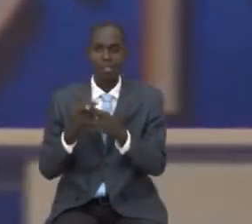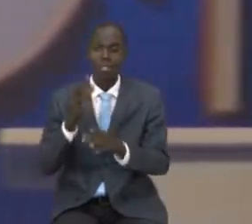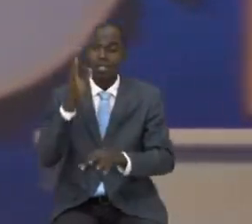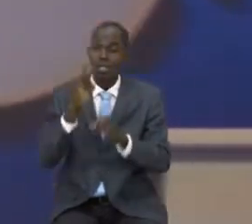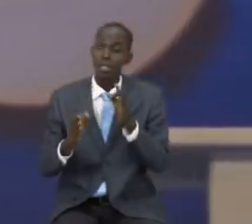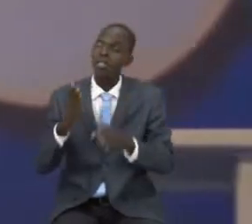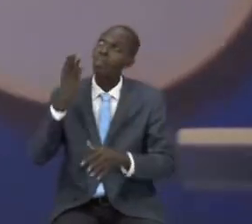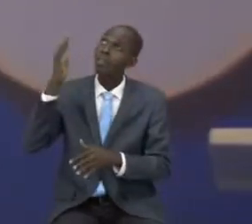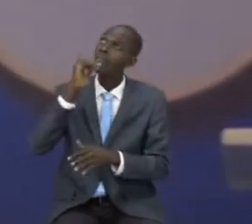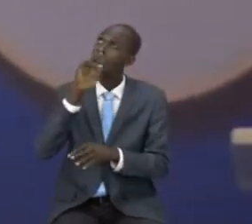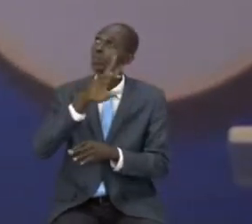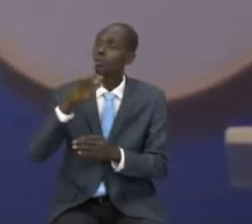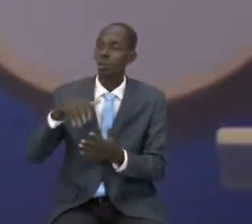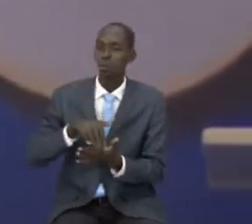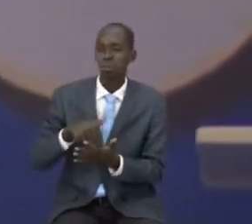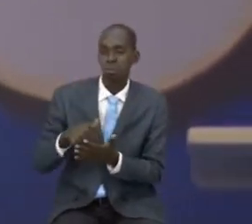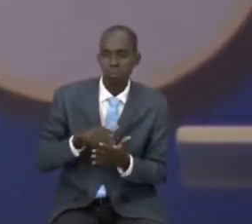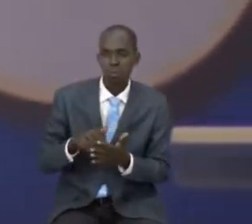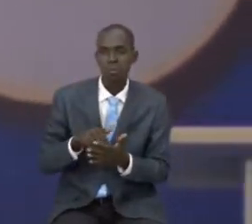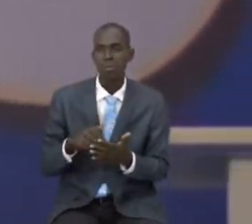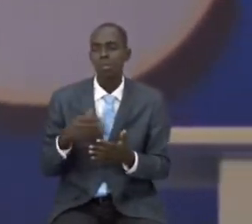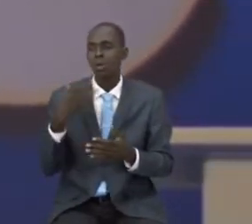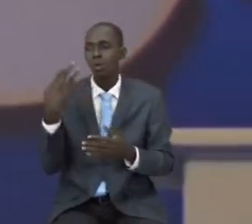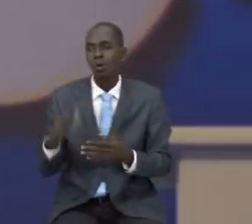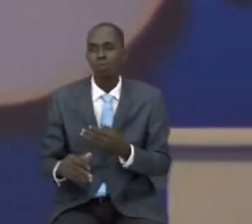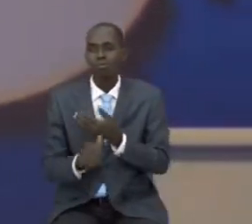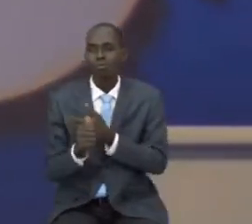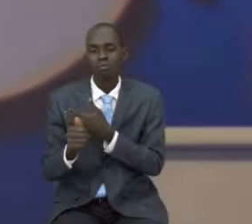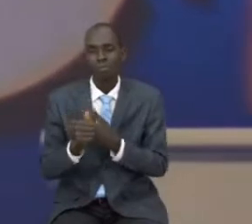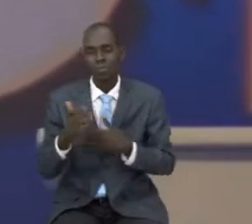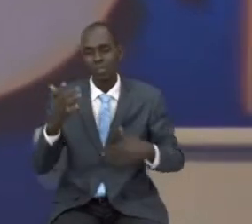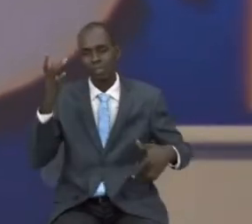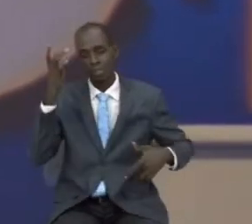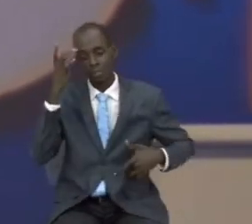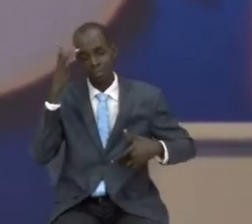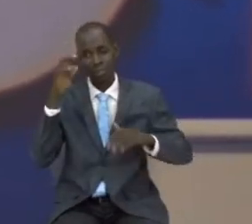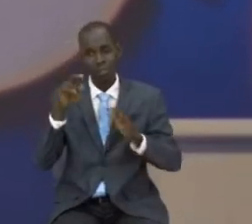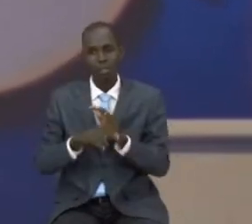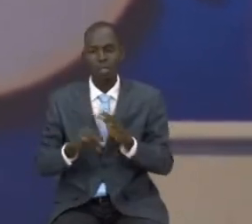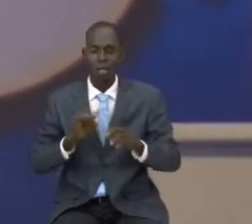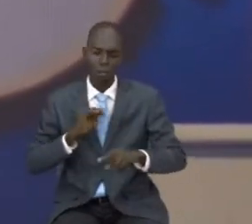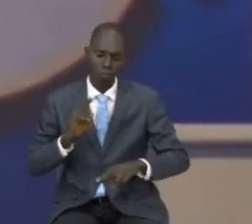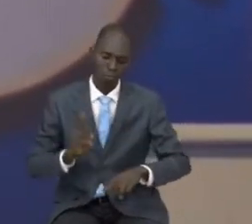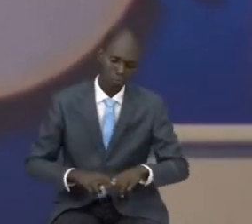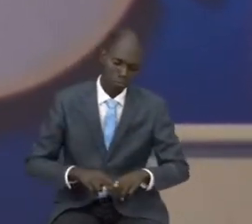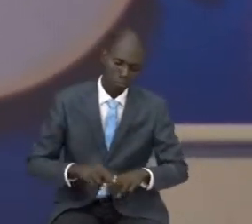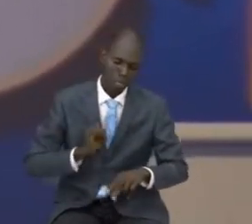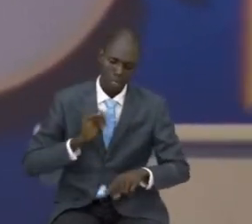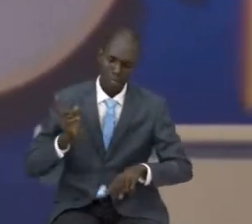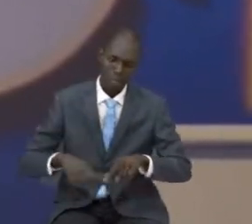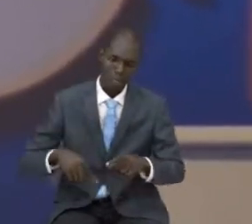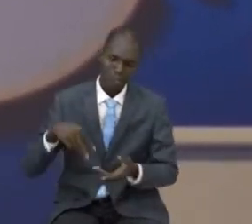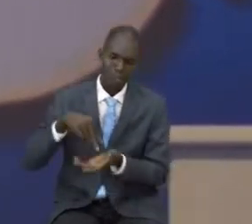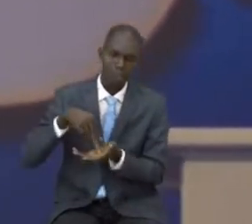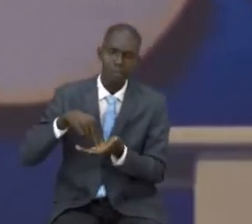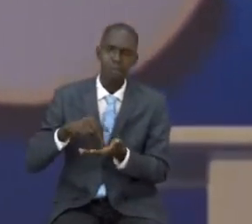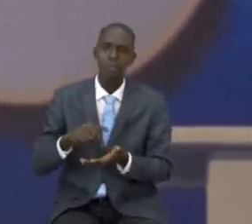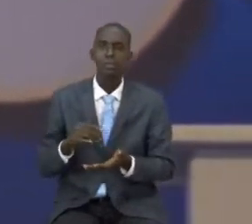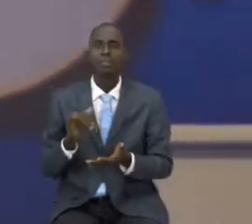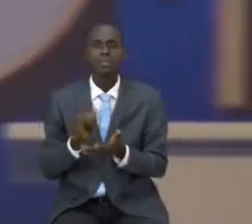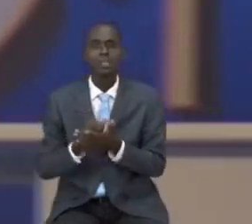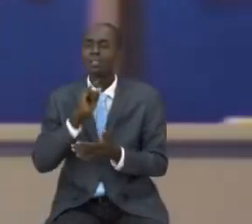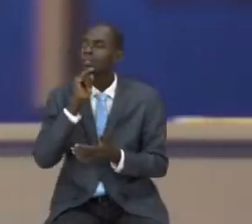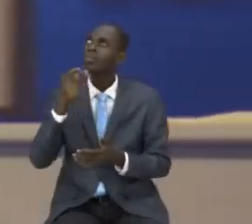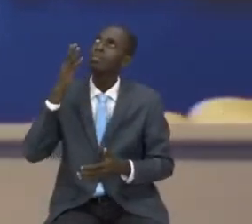weakness or debilitating sickness. I sat down, I cannot stand up. That's not